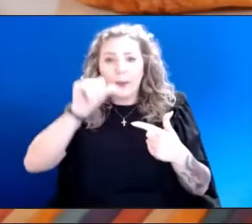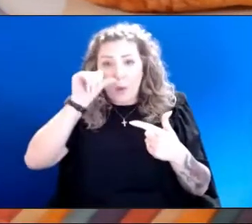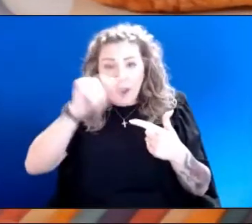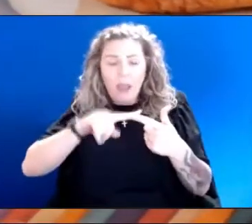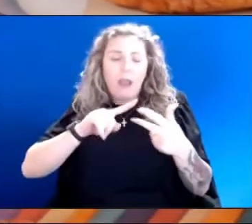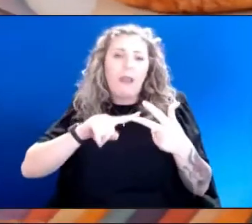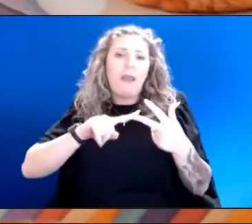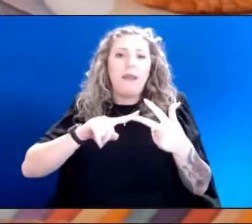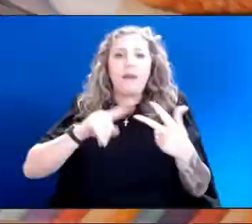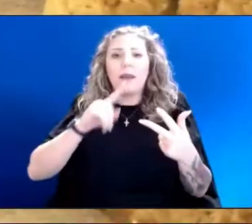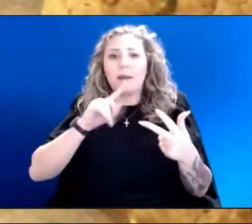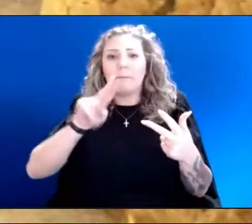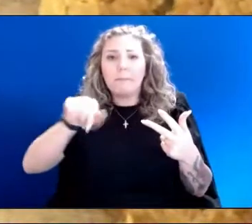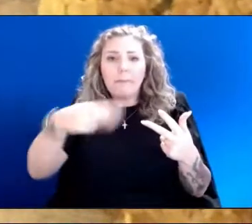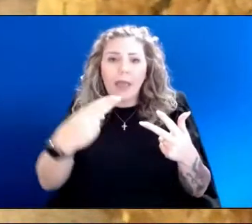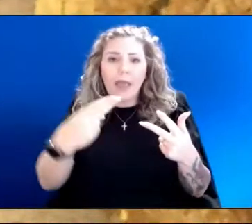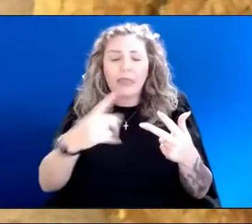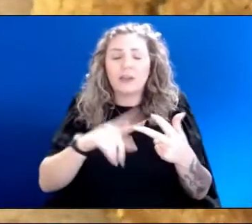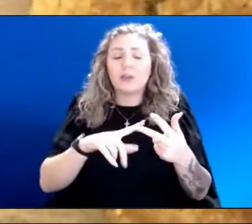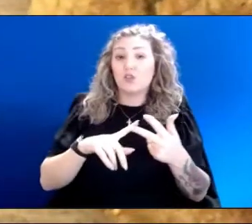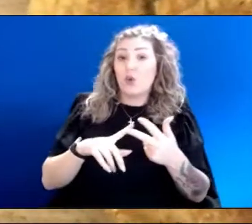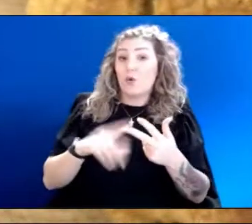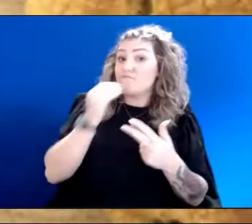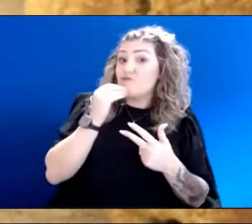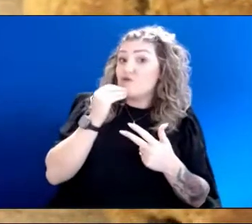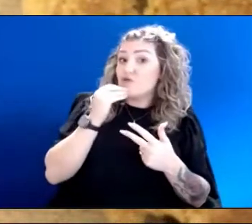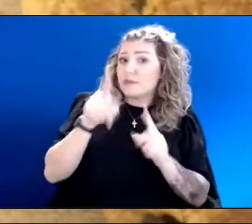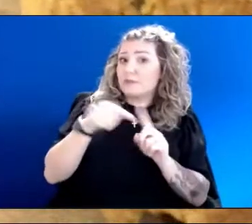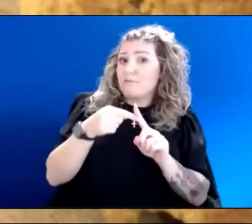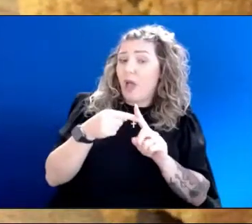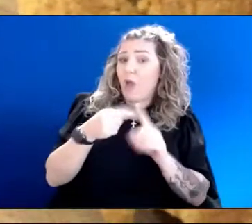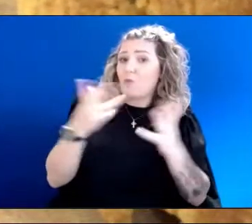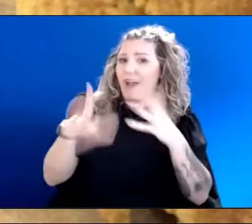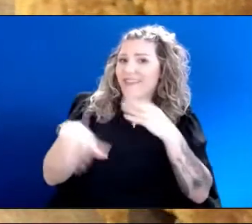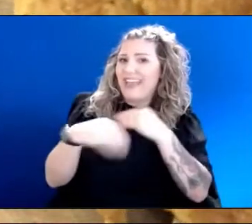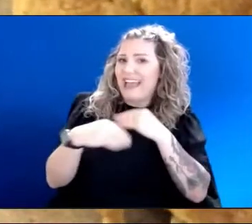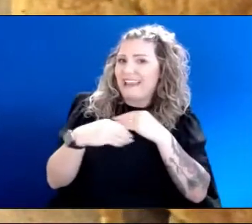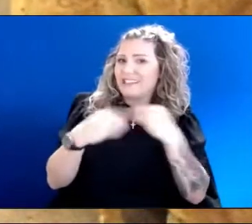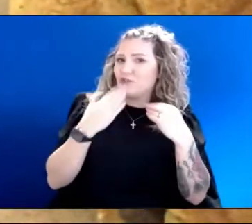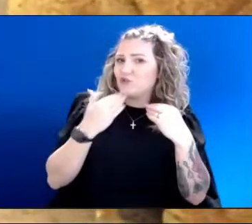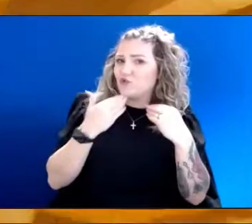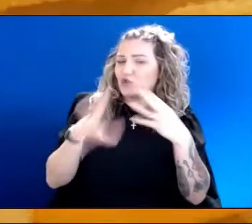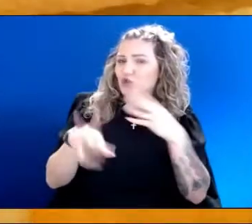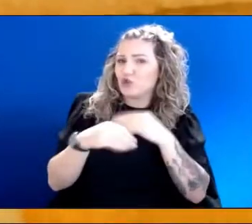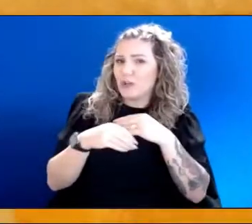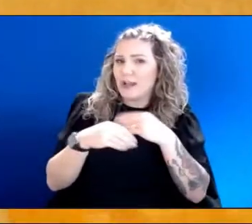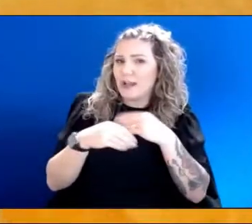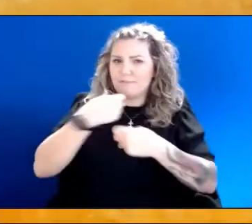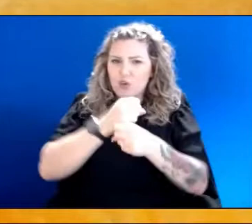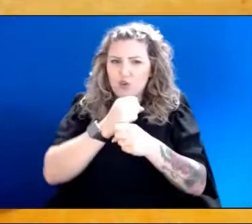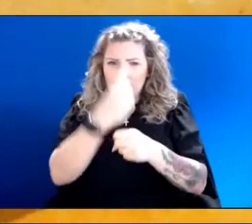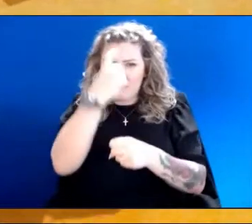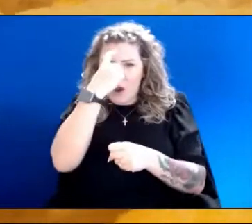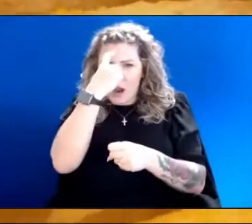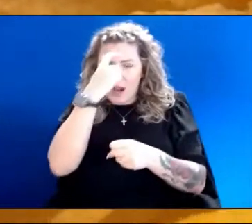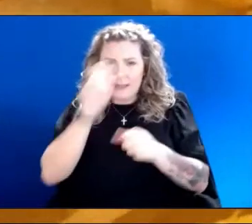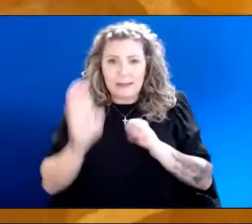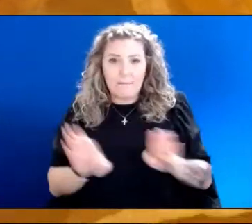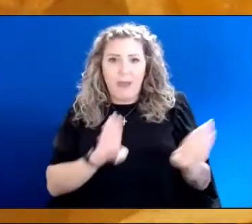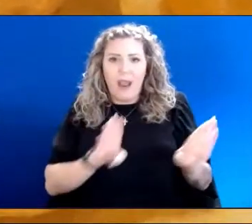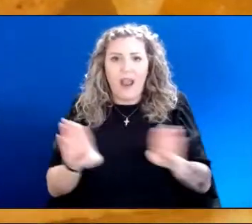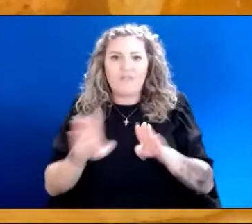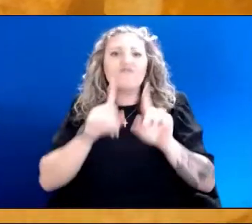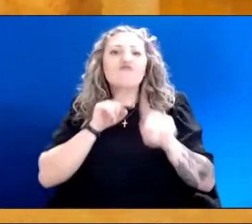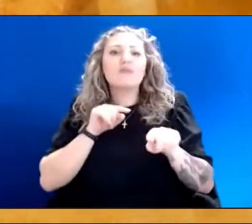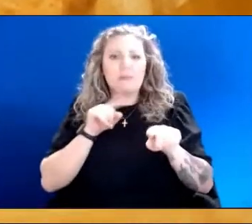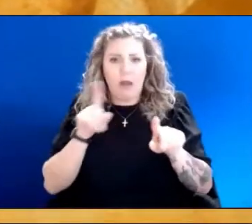really, it's more about food additives and the effects that they produce in the brain that make it such a behavioral response, and it